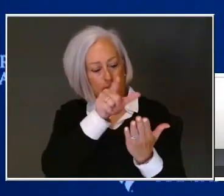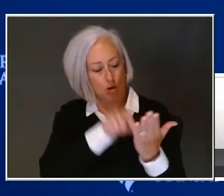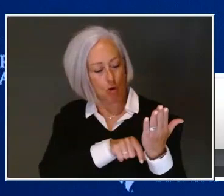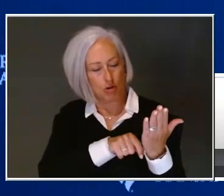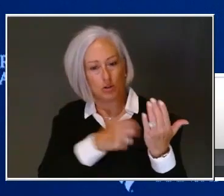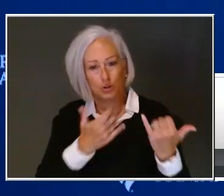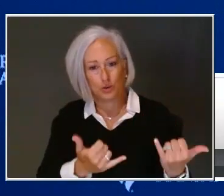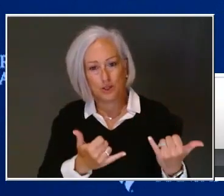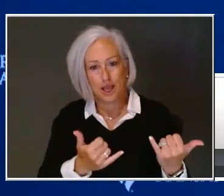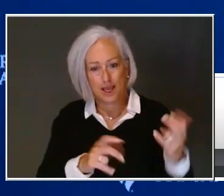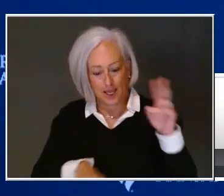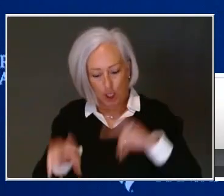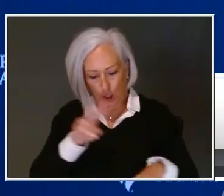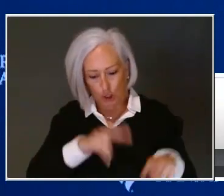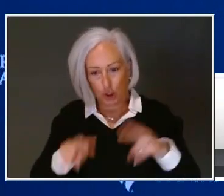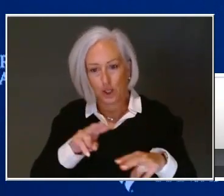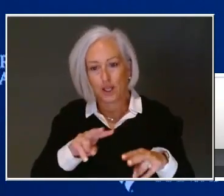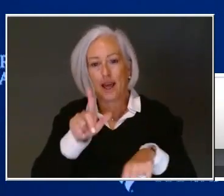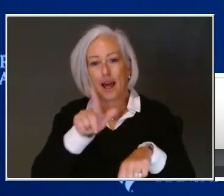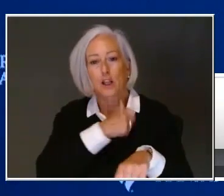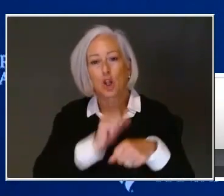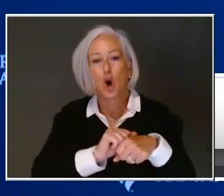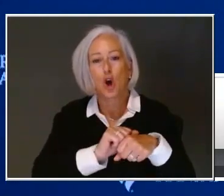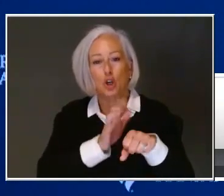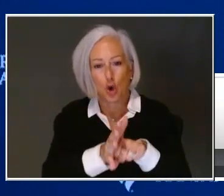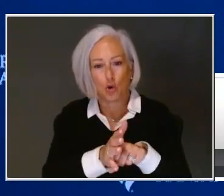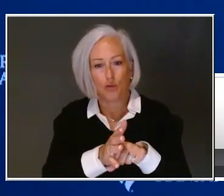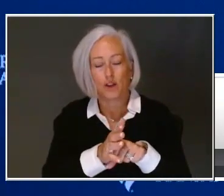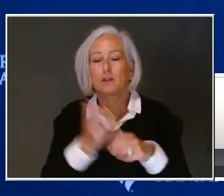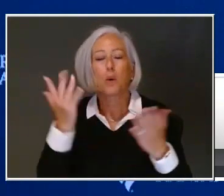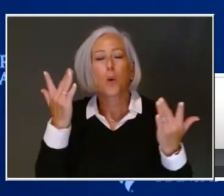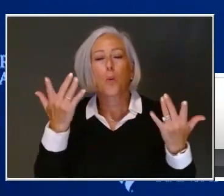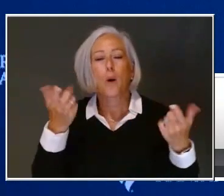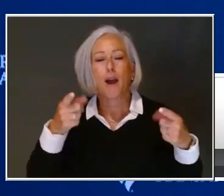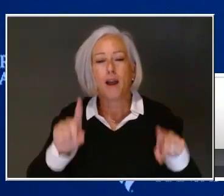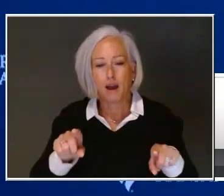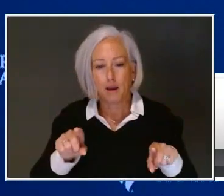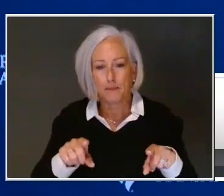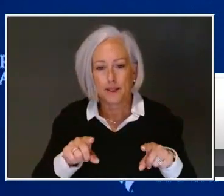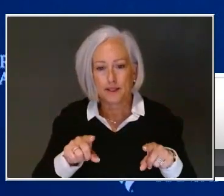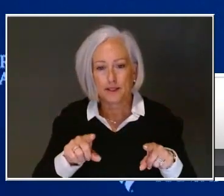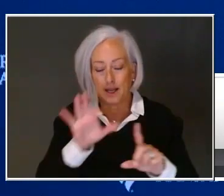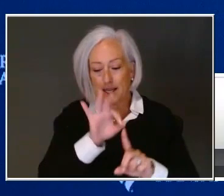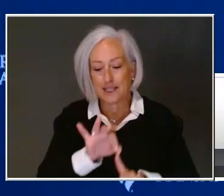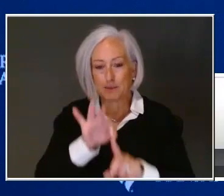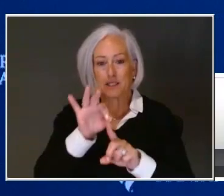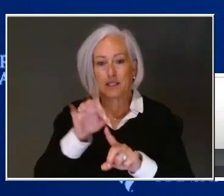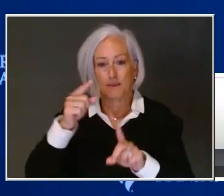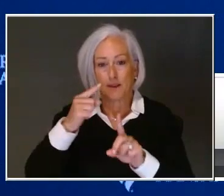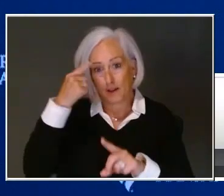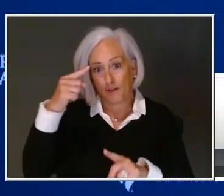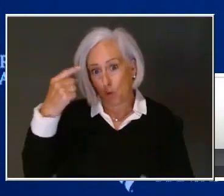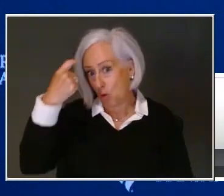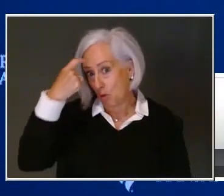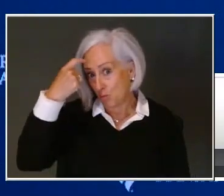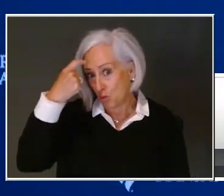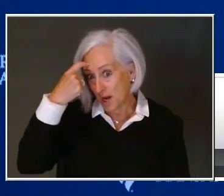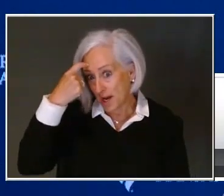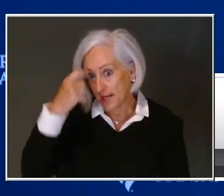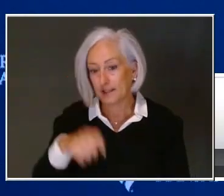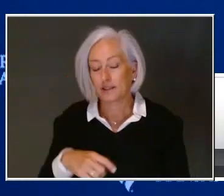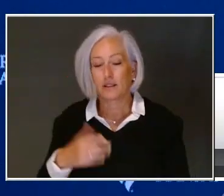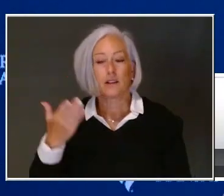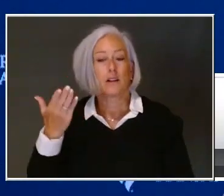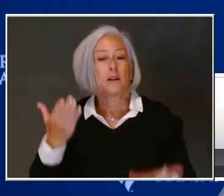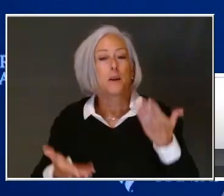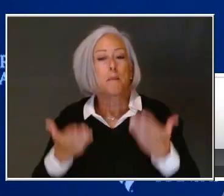long COVID symptoms occur, specifically if we're talking about in the brain or something of that nature. Looks like maybe there is